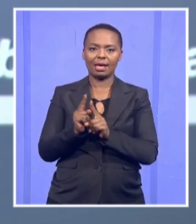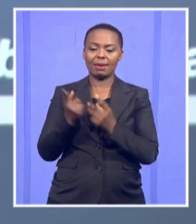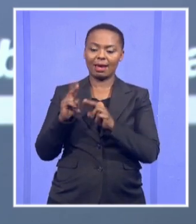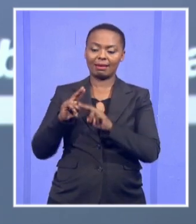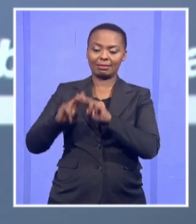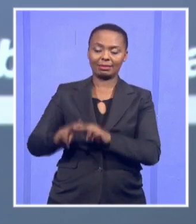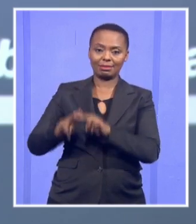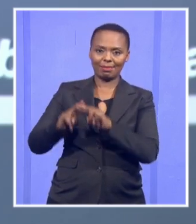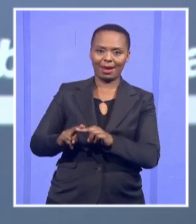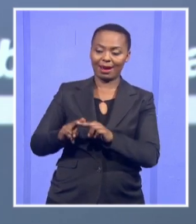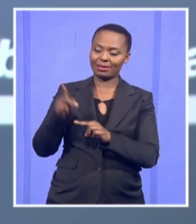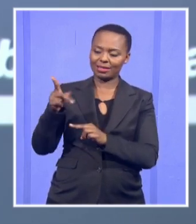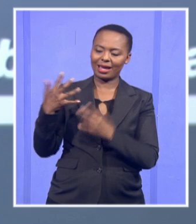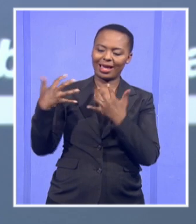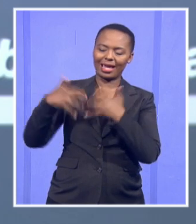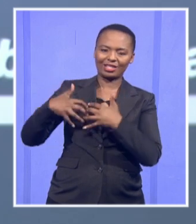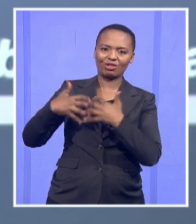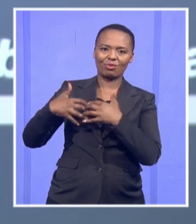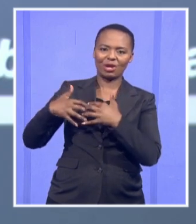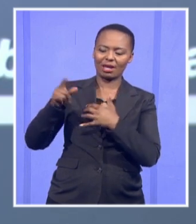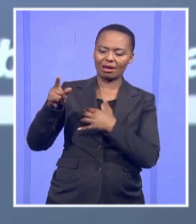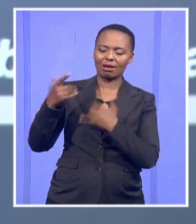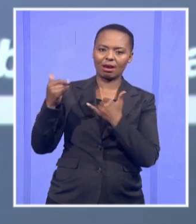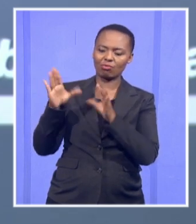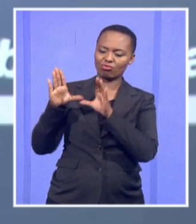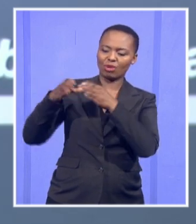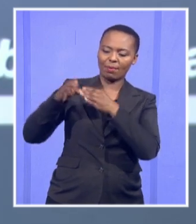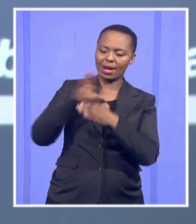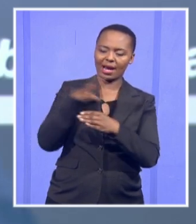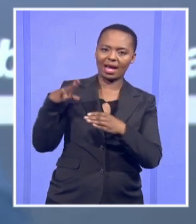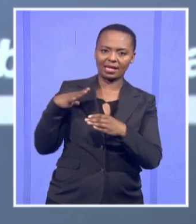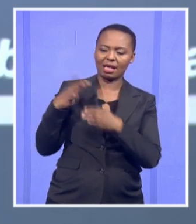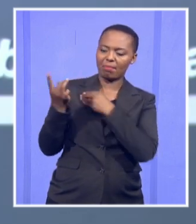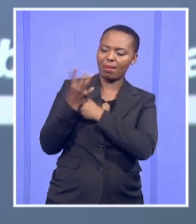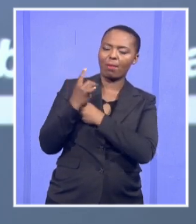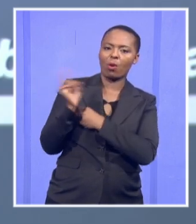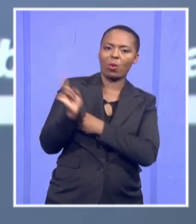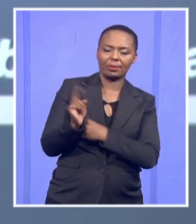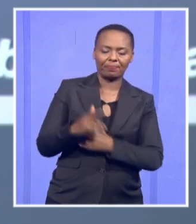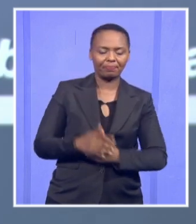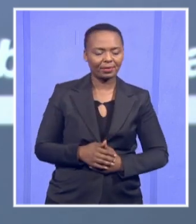guides dictate. So from a planning point of view,